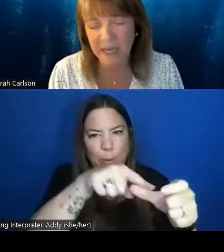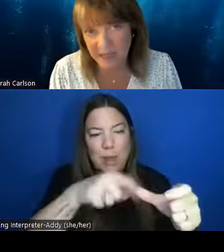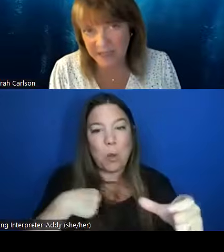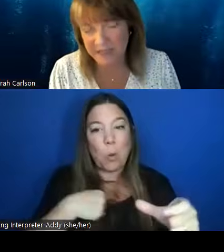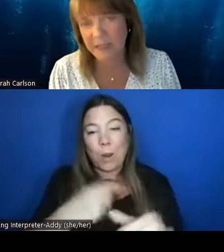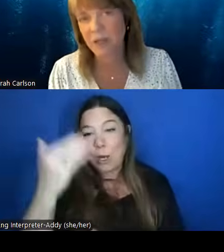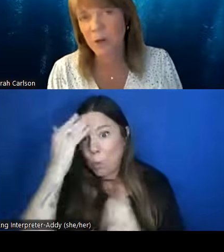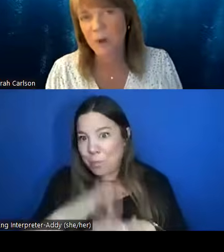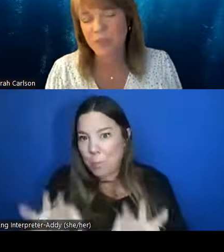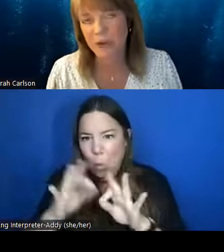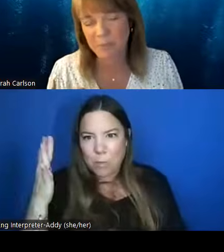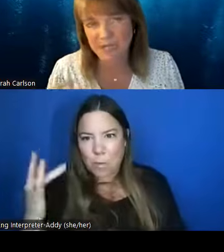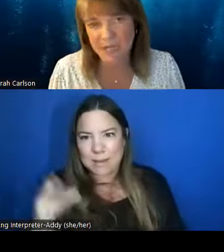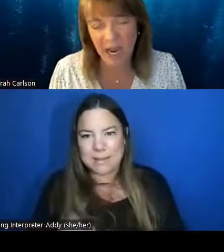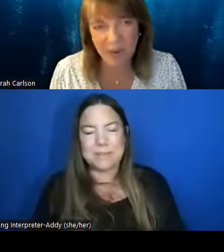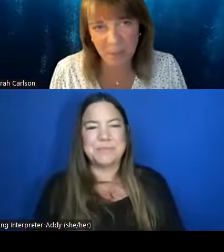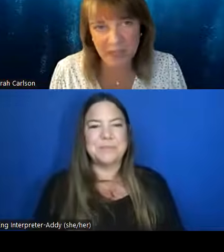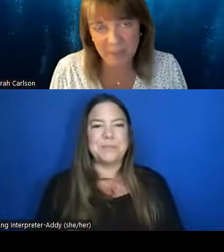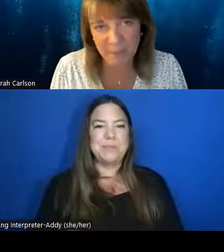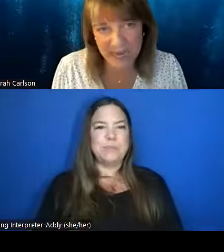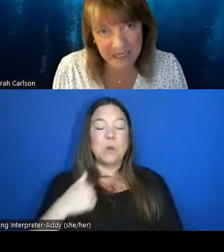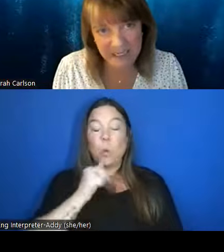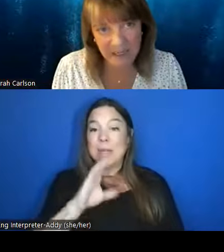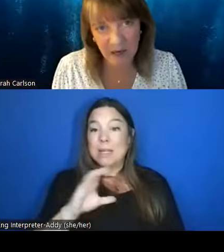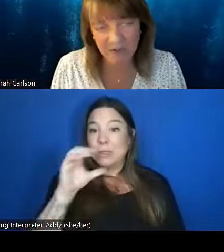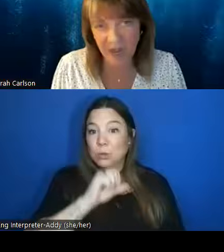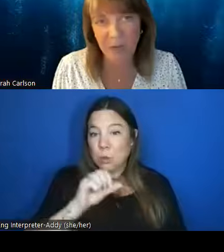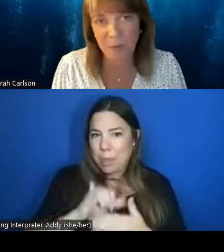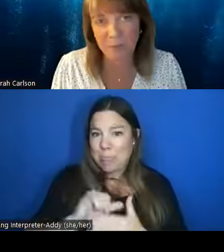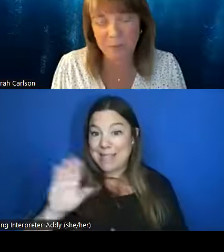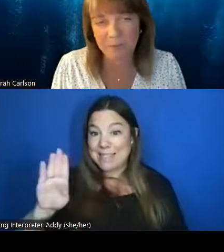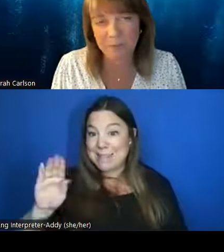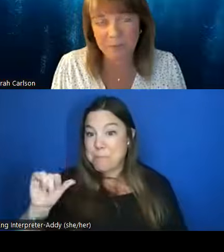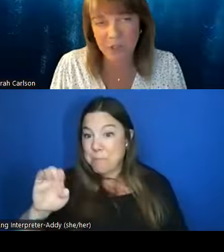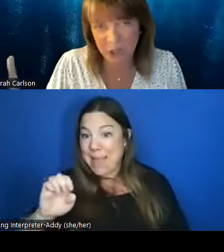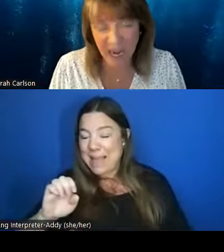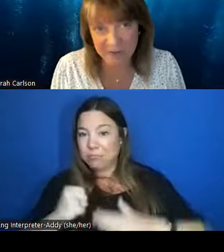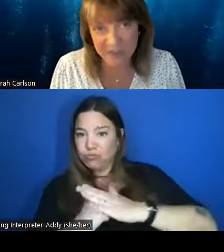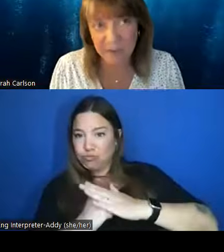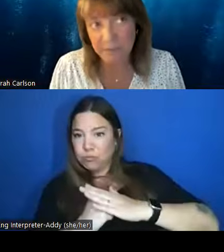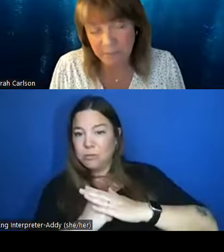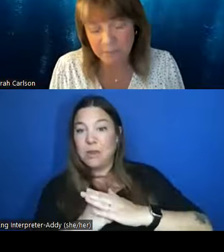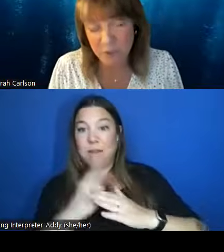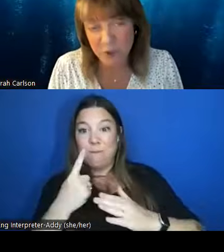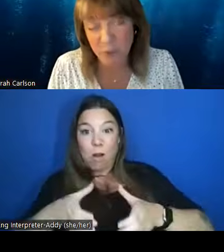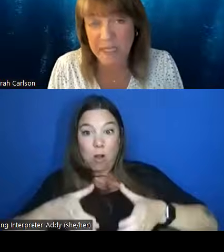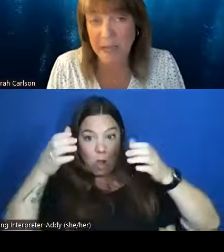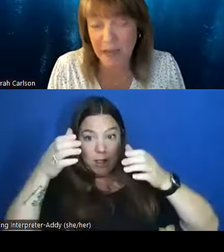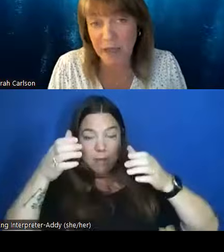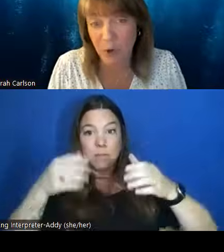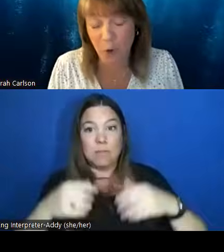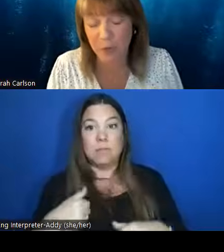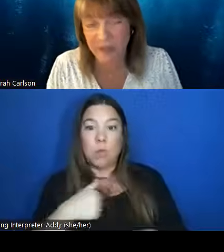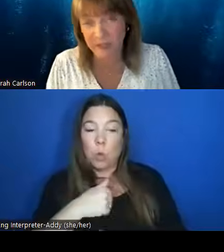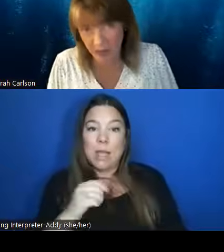element because we thought it must either be the base of a column shaft, presumably an